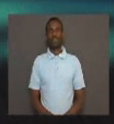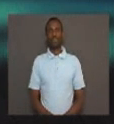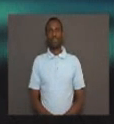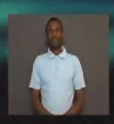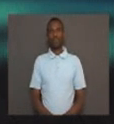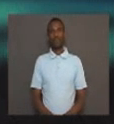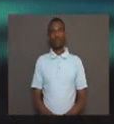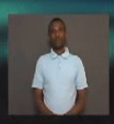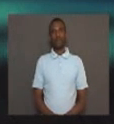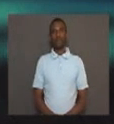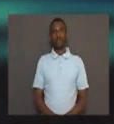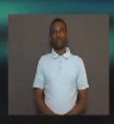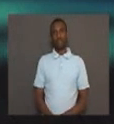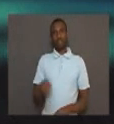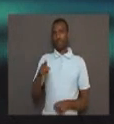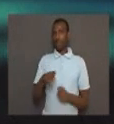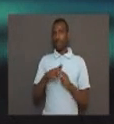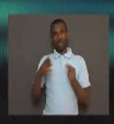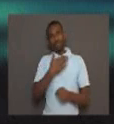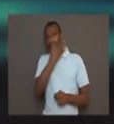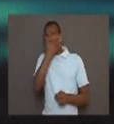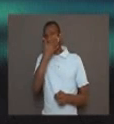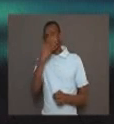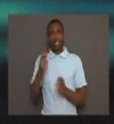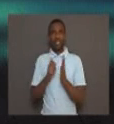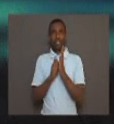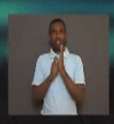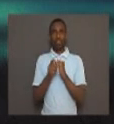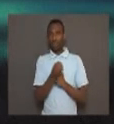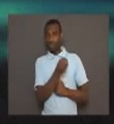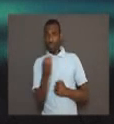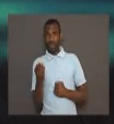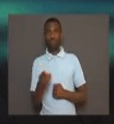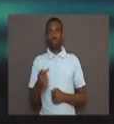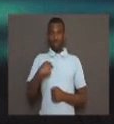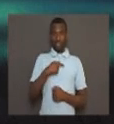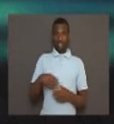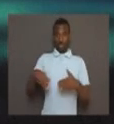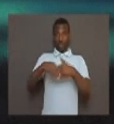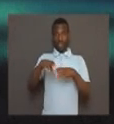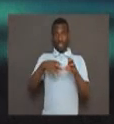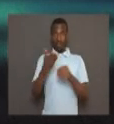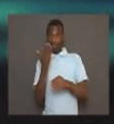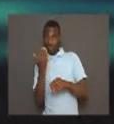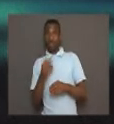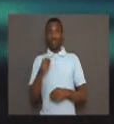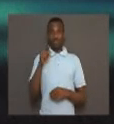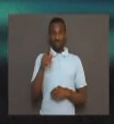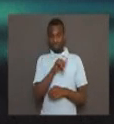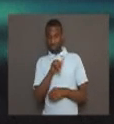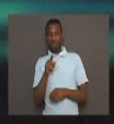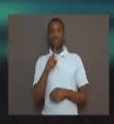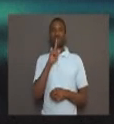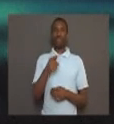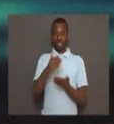It is a better example for the objects we introduced earlier in